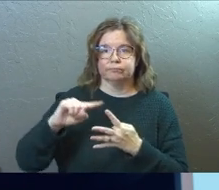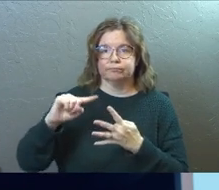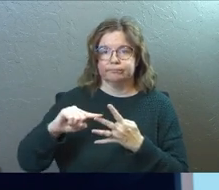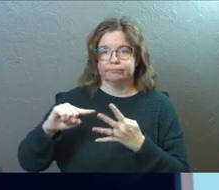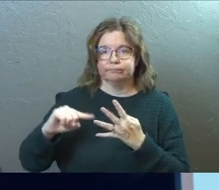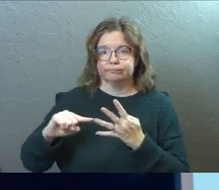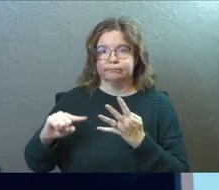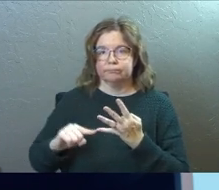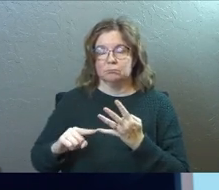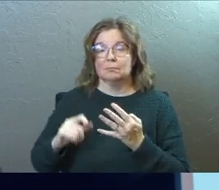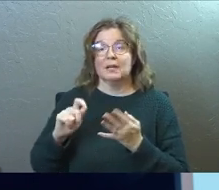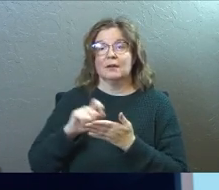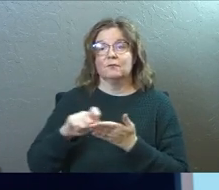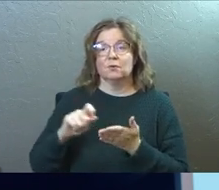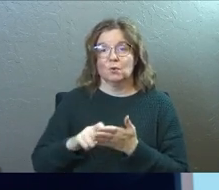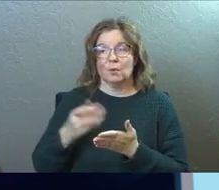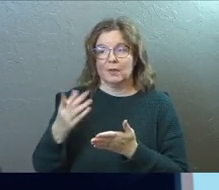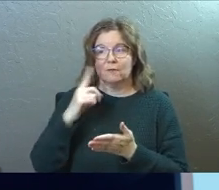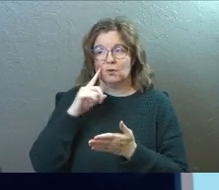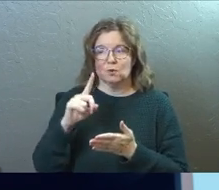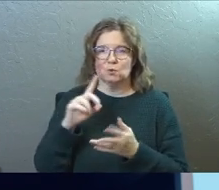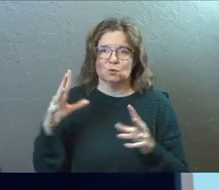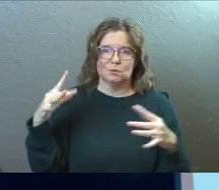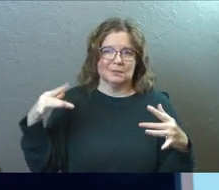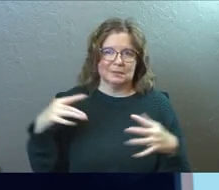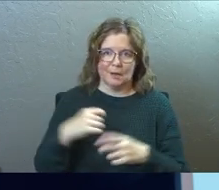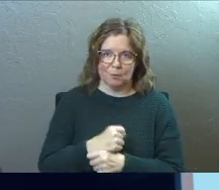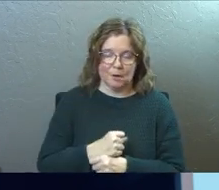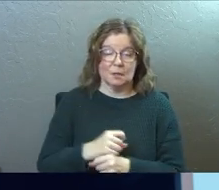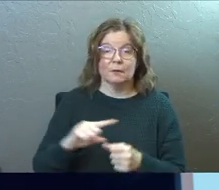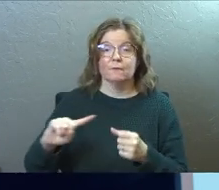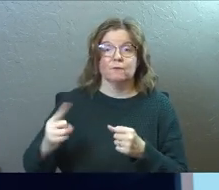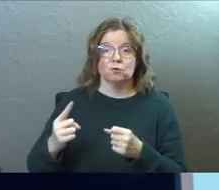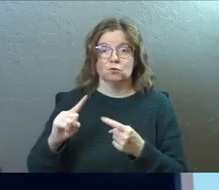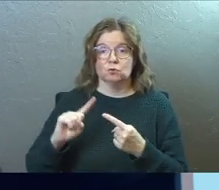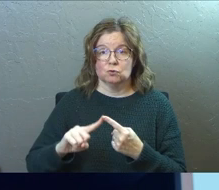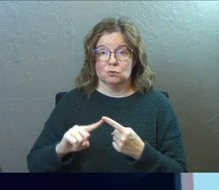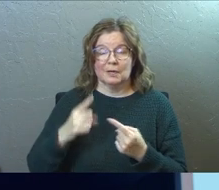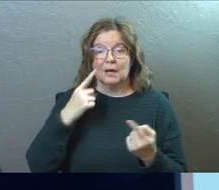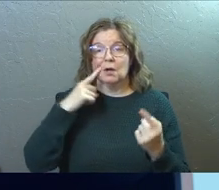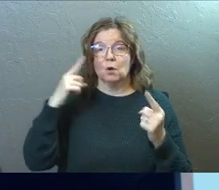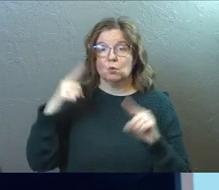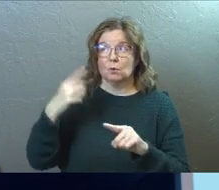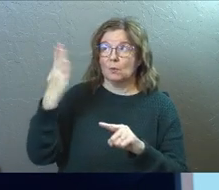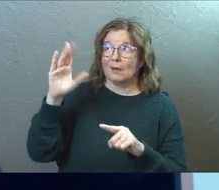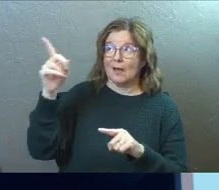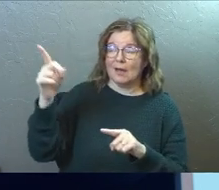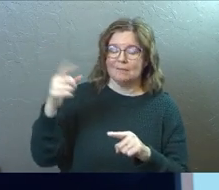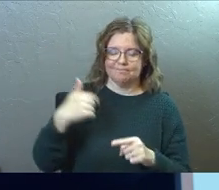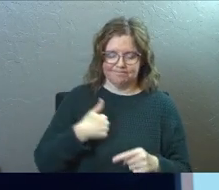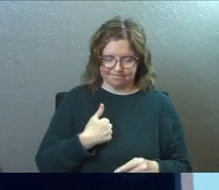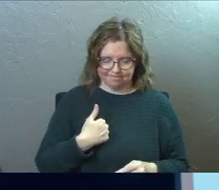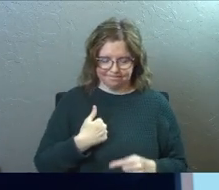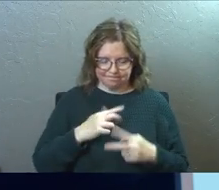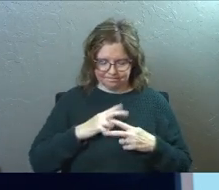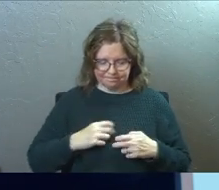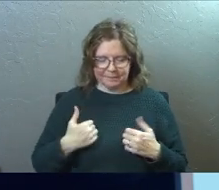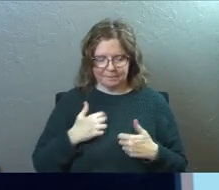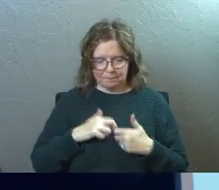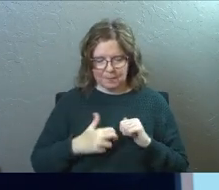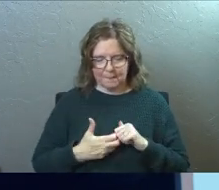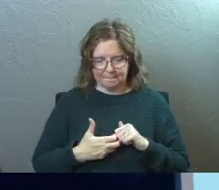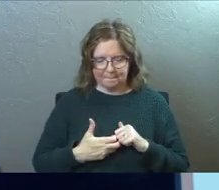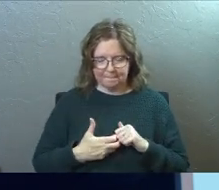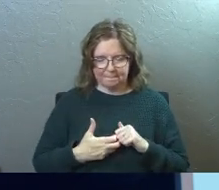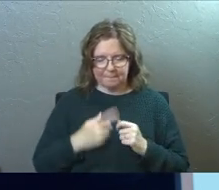time. But if you're a note taker, that's there for you just to summarize it. Number one, agree with God that you have a problem. That's the first